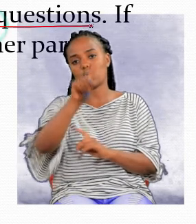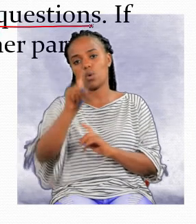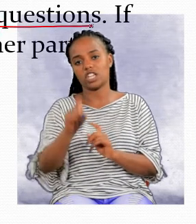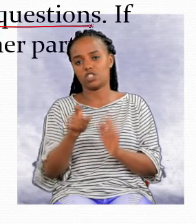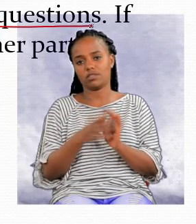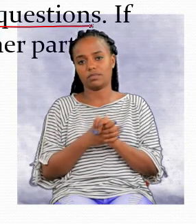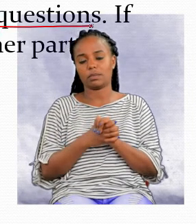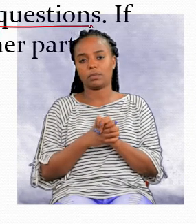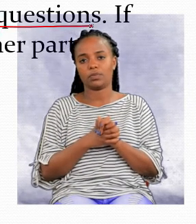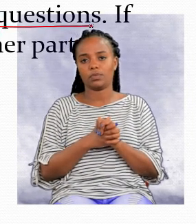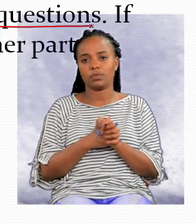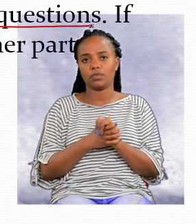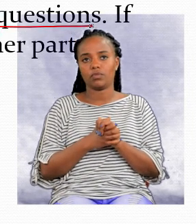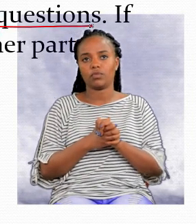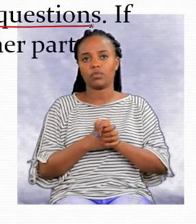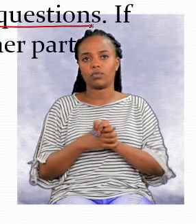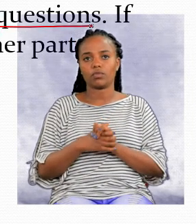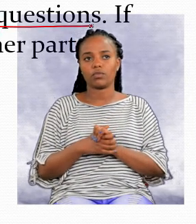questions.